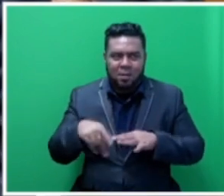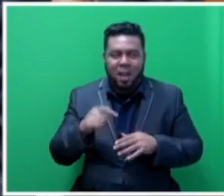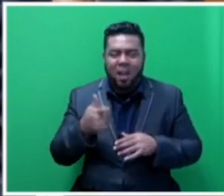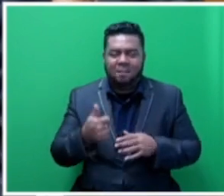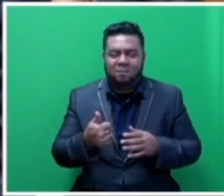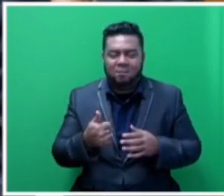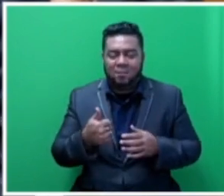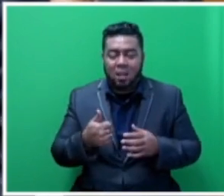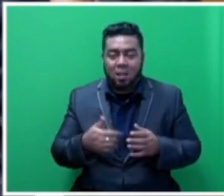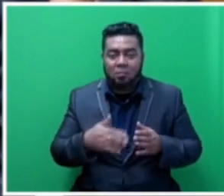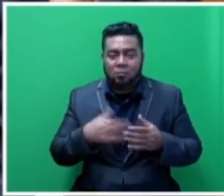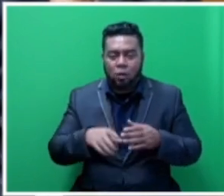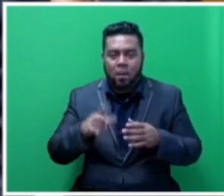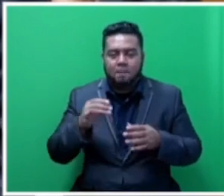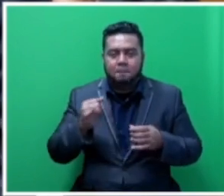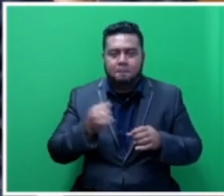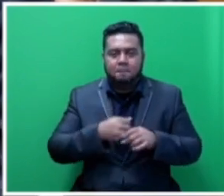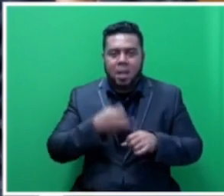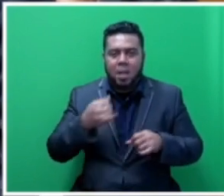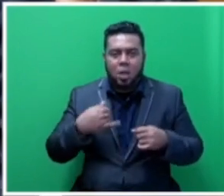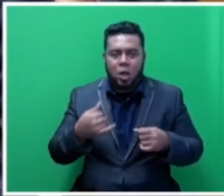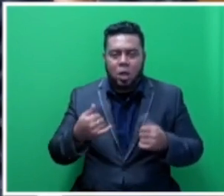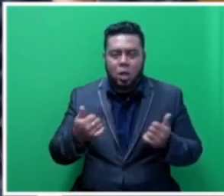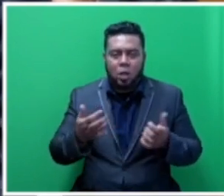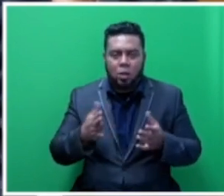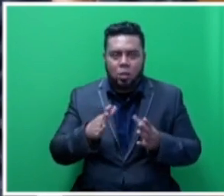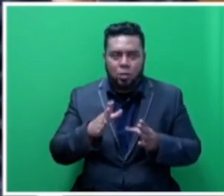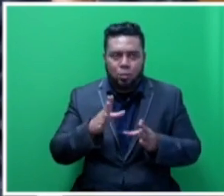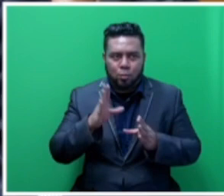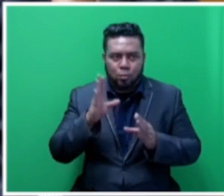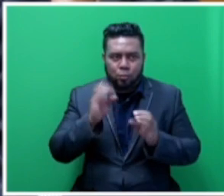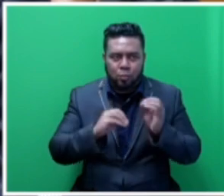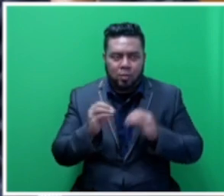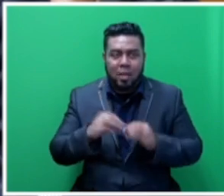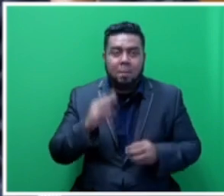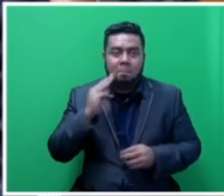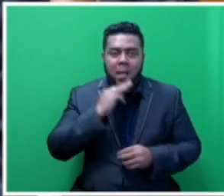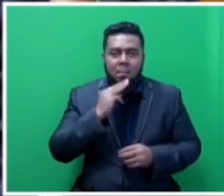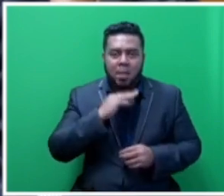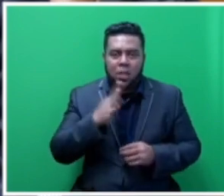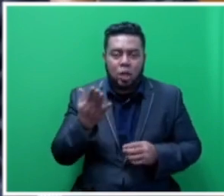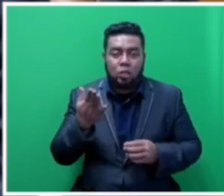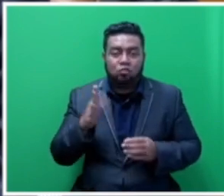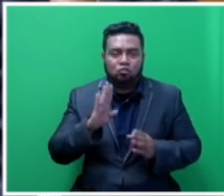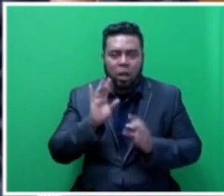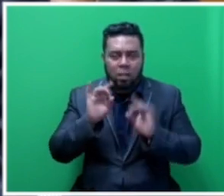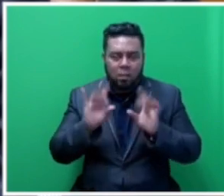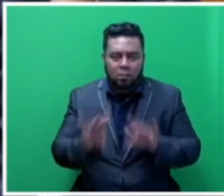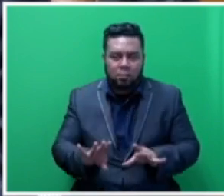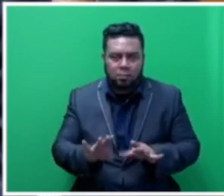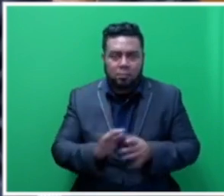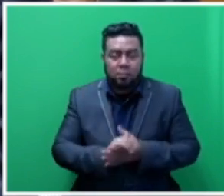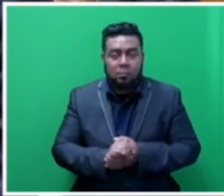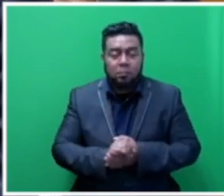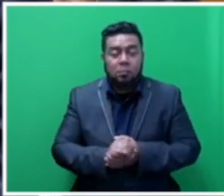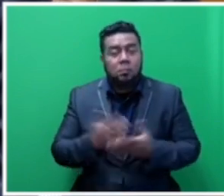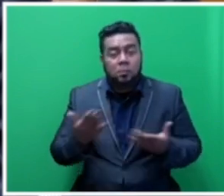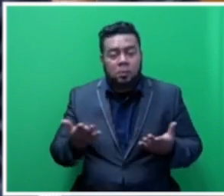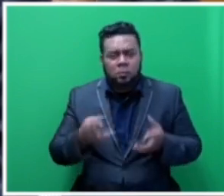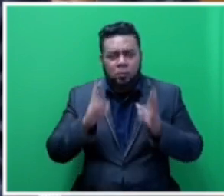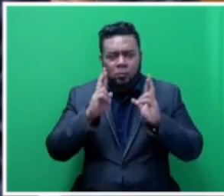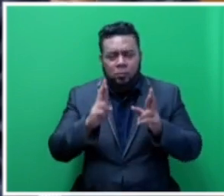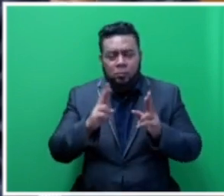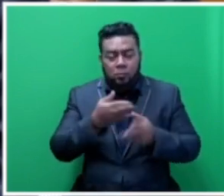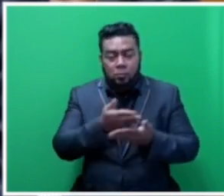very successful medical procedure in Melbourne, Australia. We would like to wish